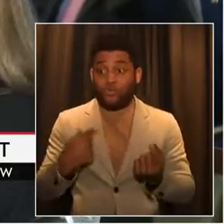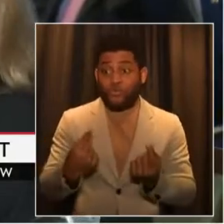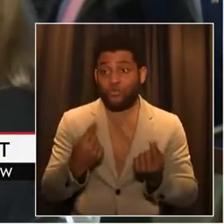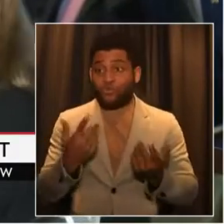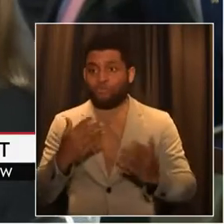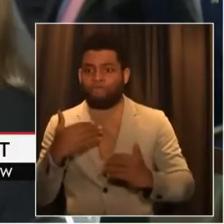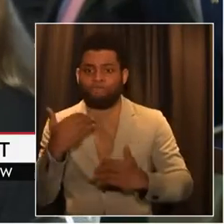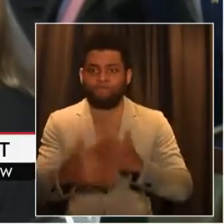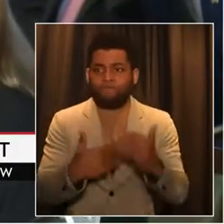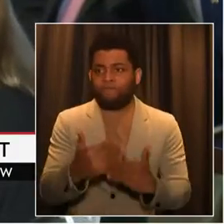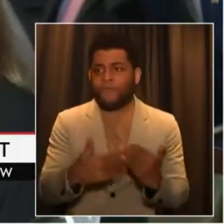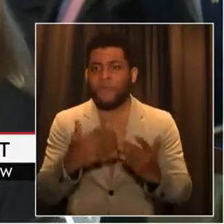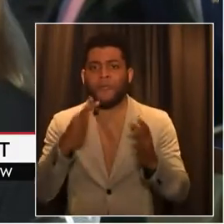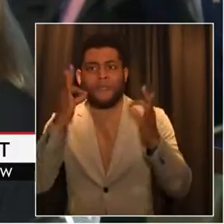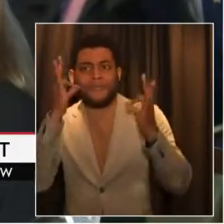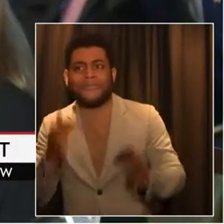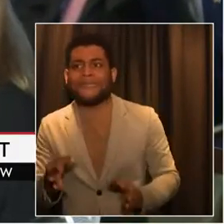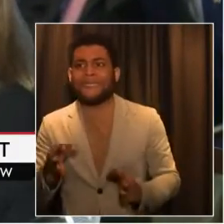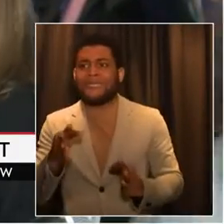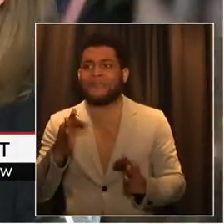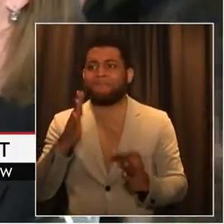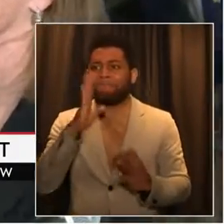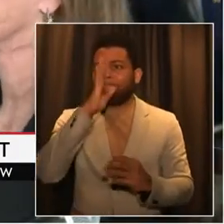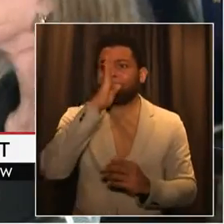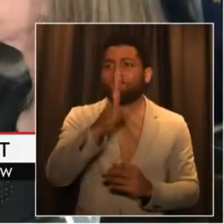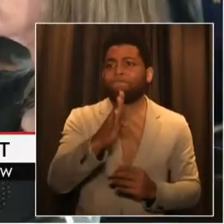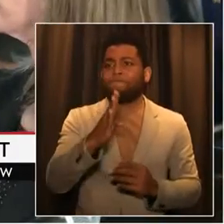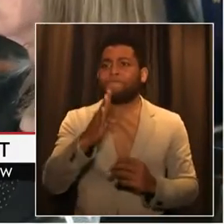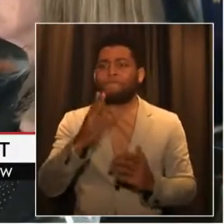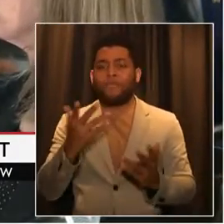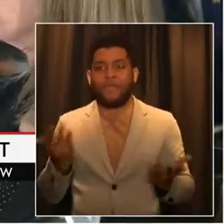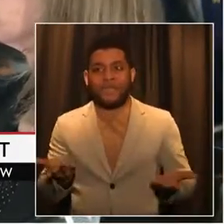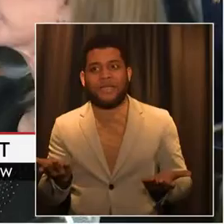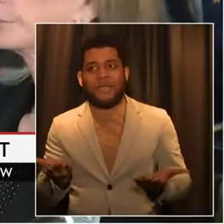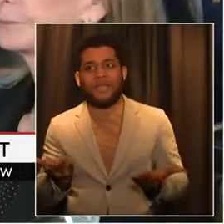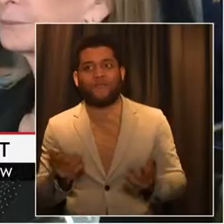right in the front of our thinking. Yeah.